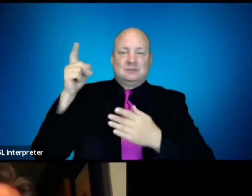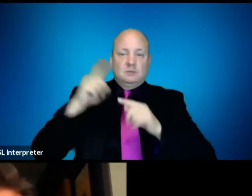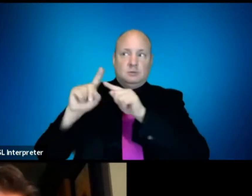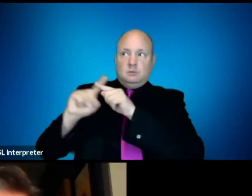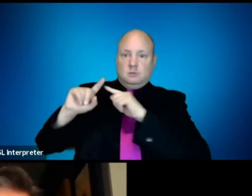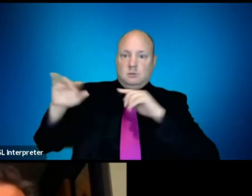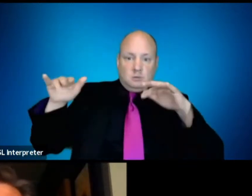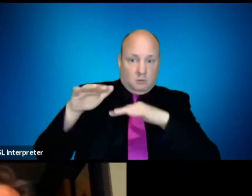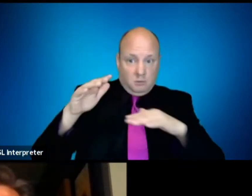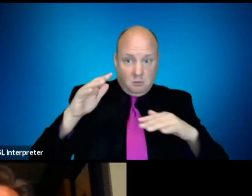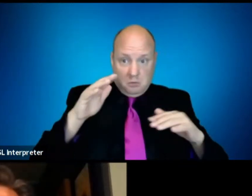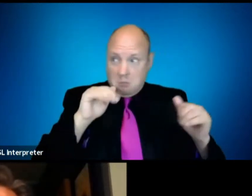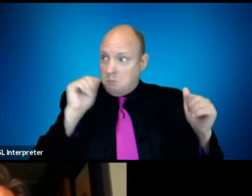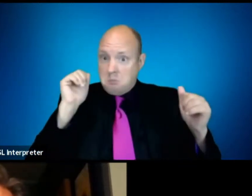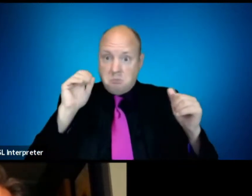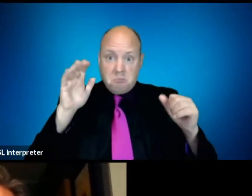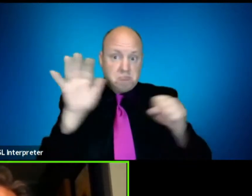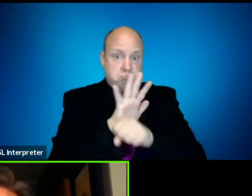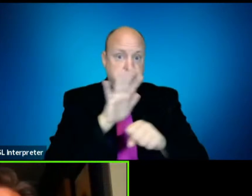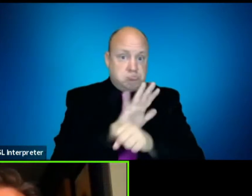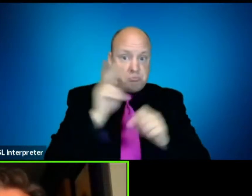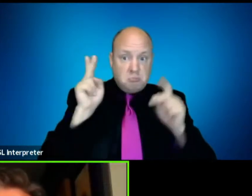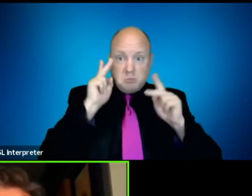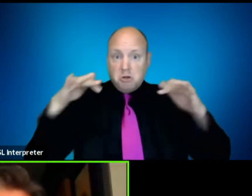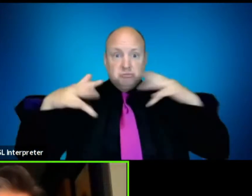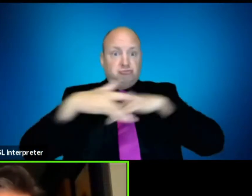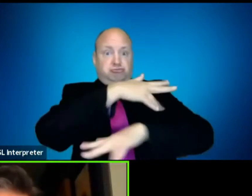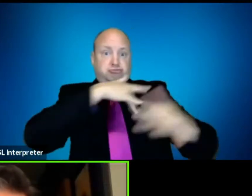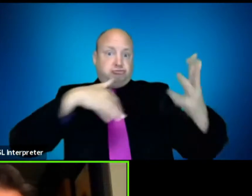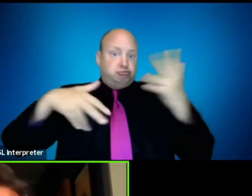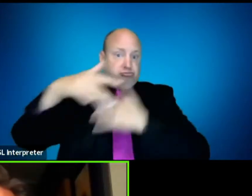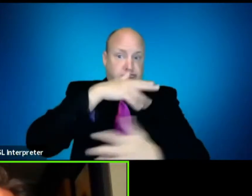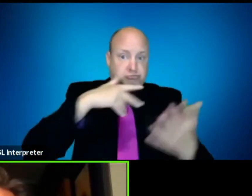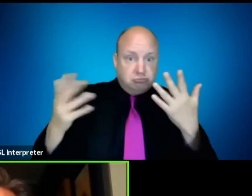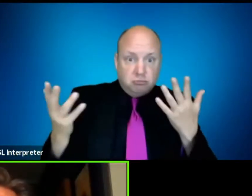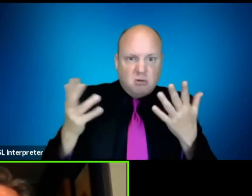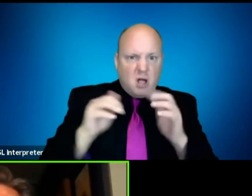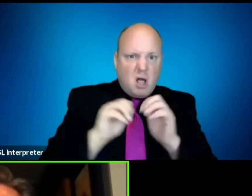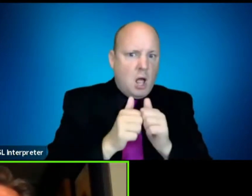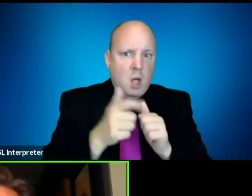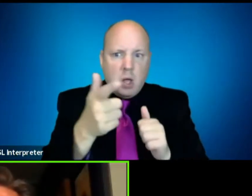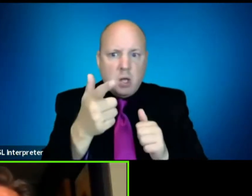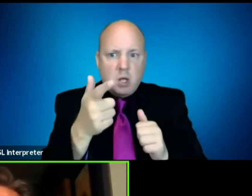state? Thank you. Thank you, Gary. Let me tackle the first question first.